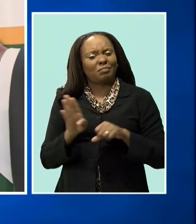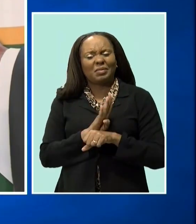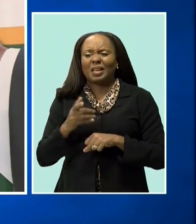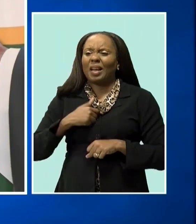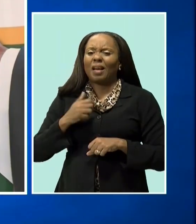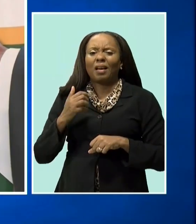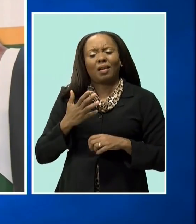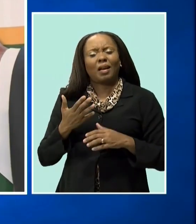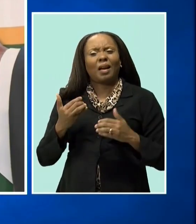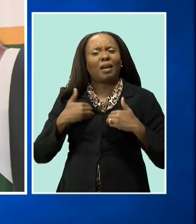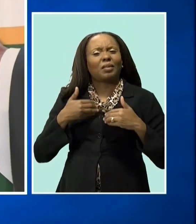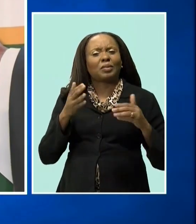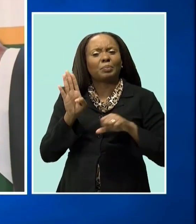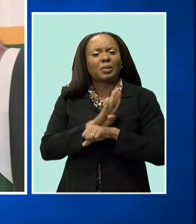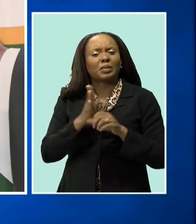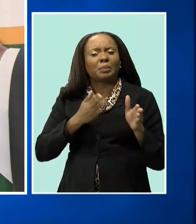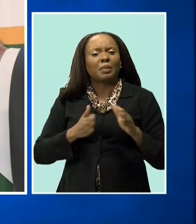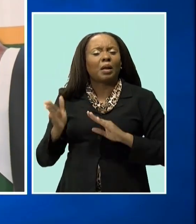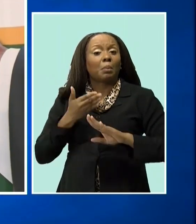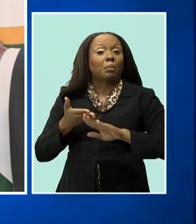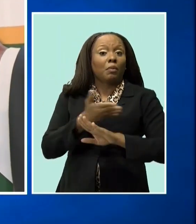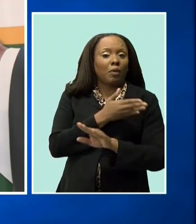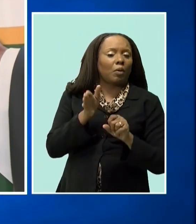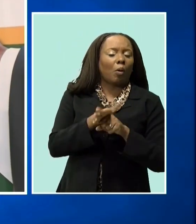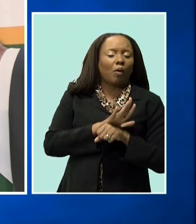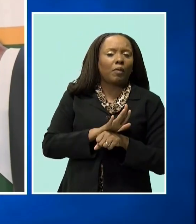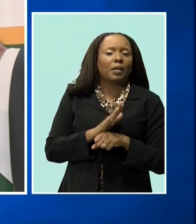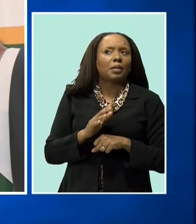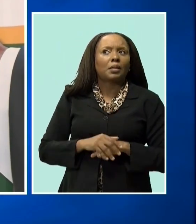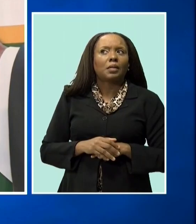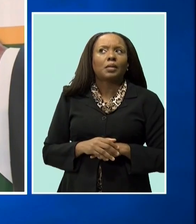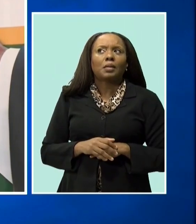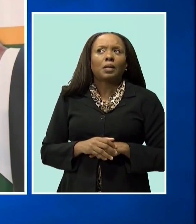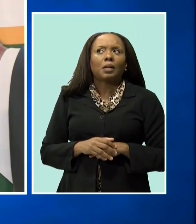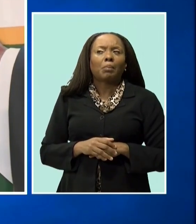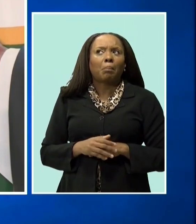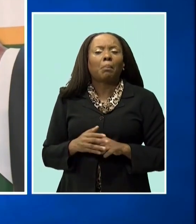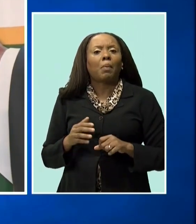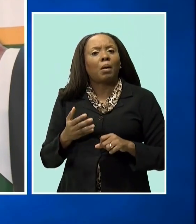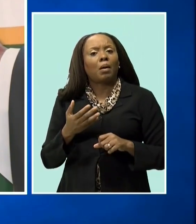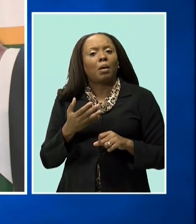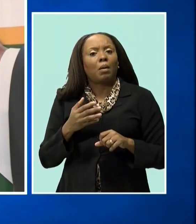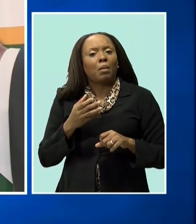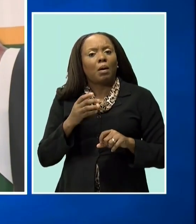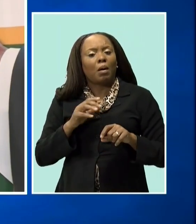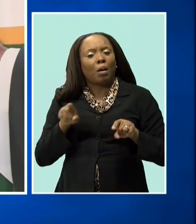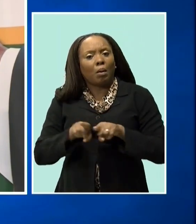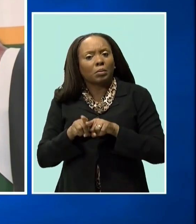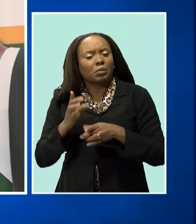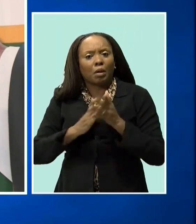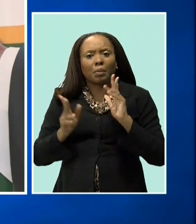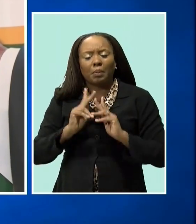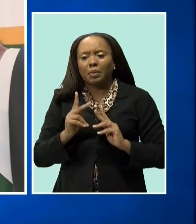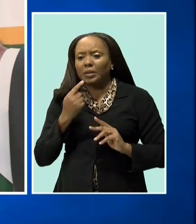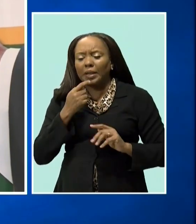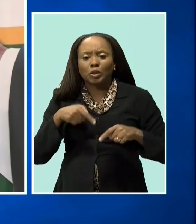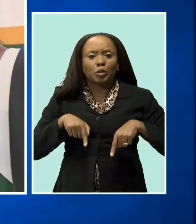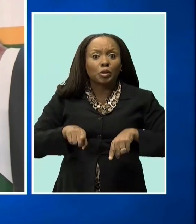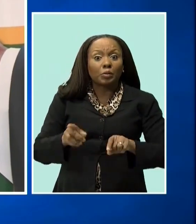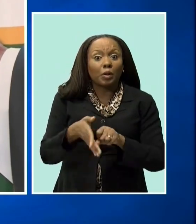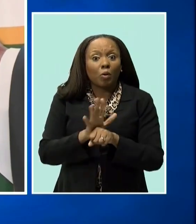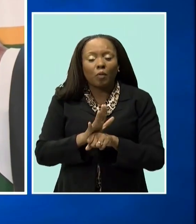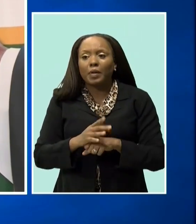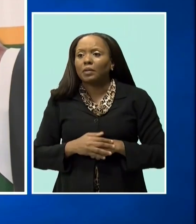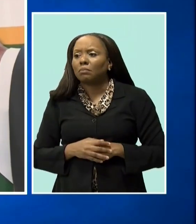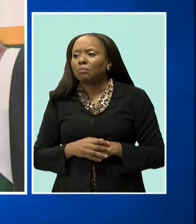pandemic because of unemployment, either related to themselves or members of their families, and who have been able